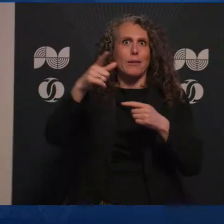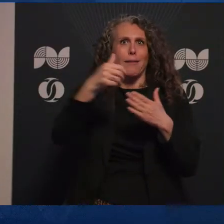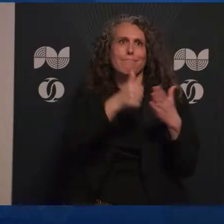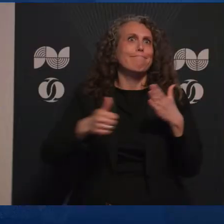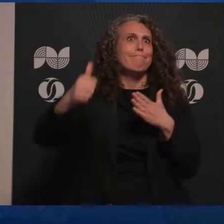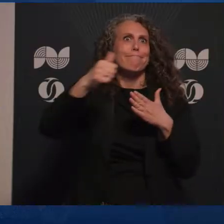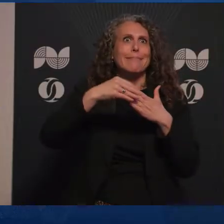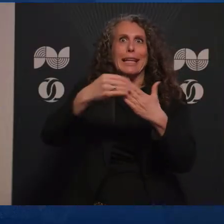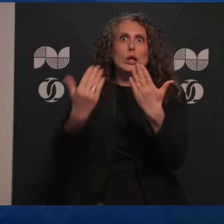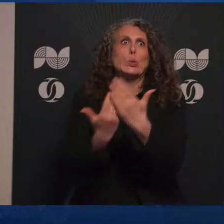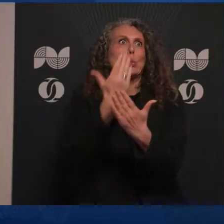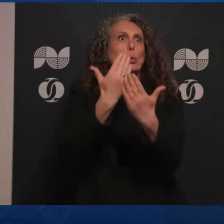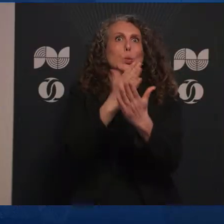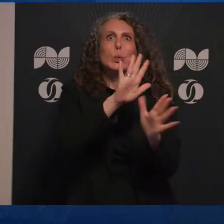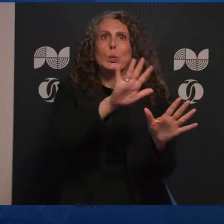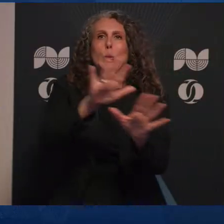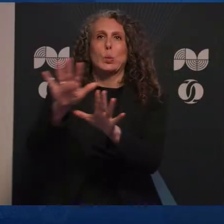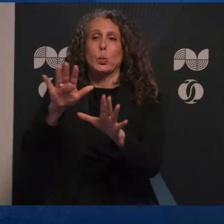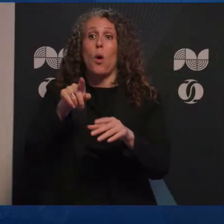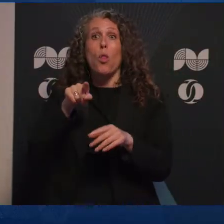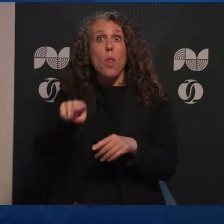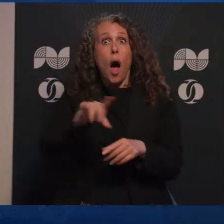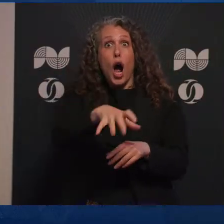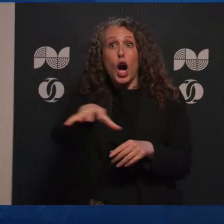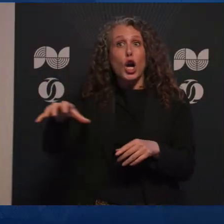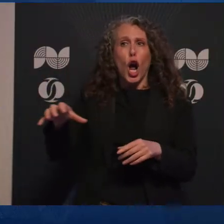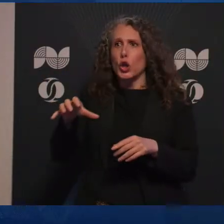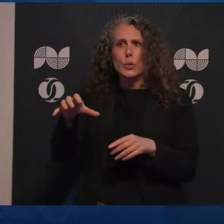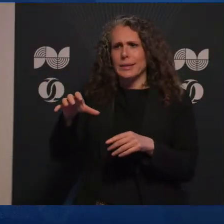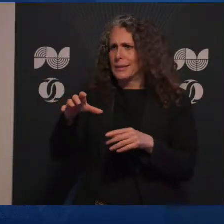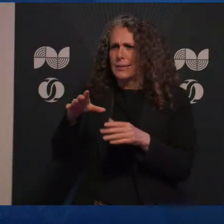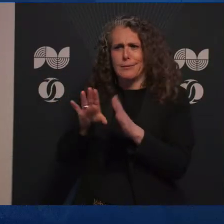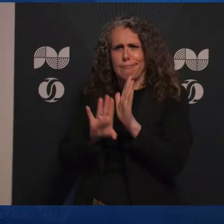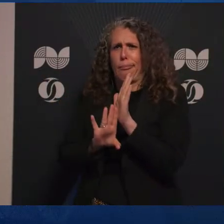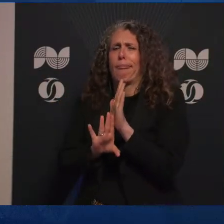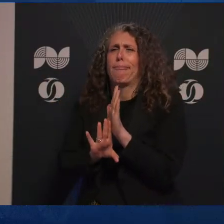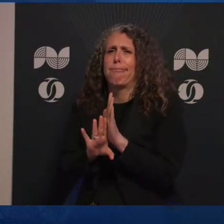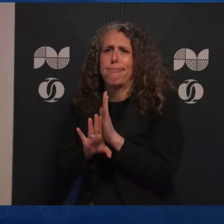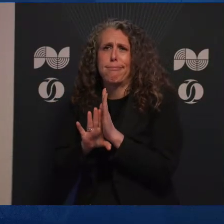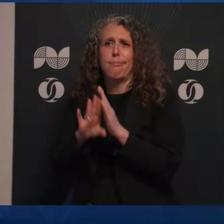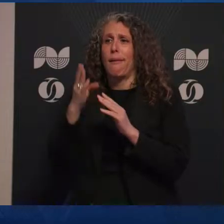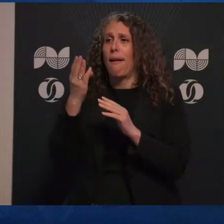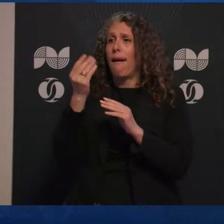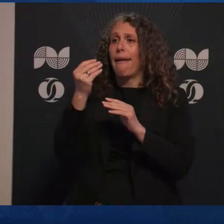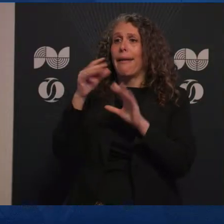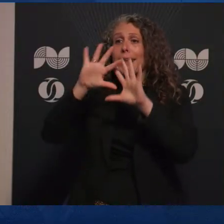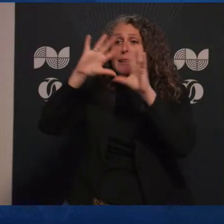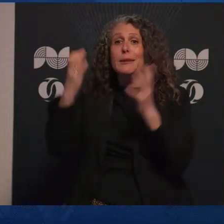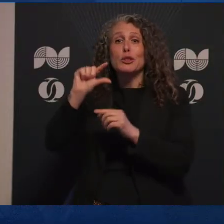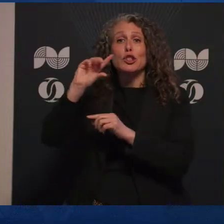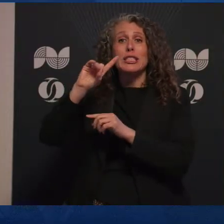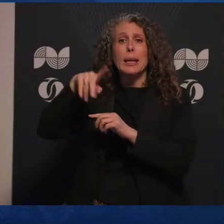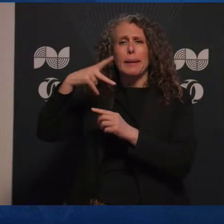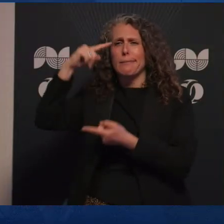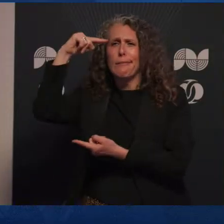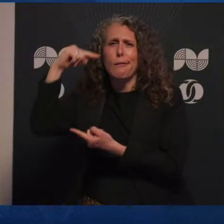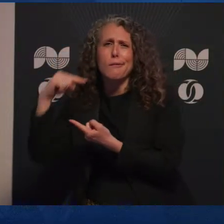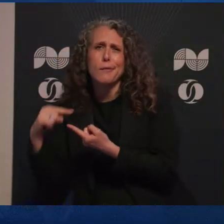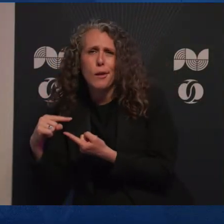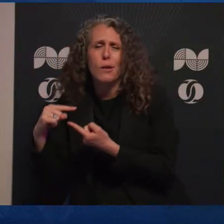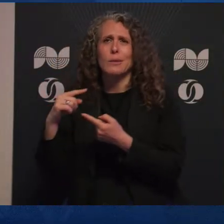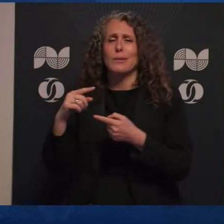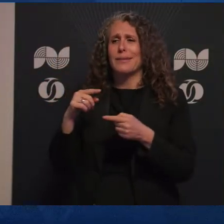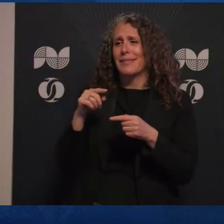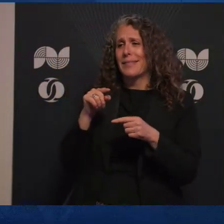Africa, these are the least developed countries or low-income countries that typically do not have very